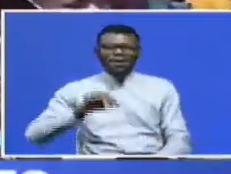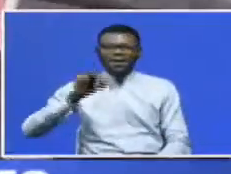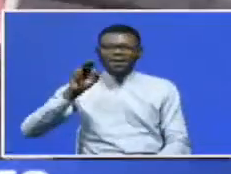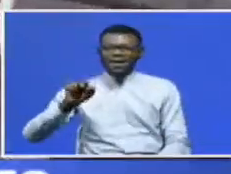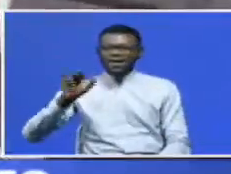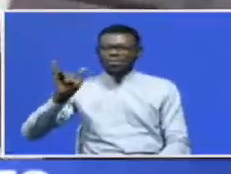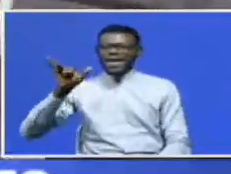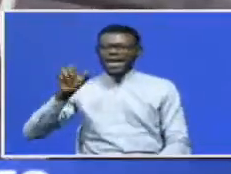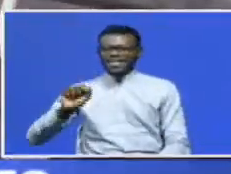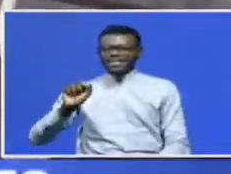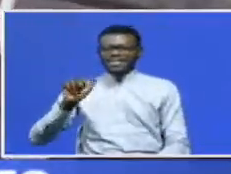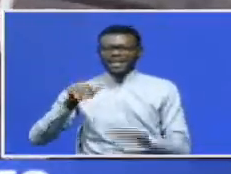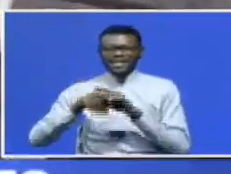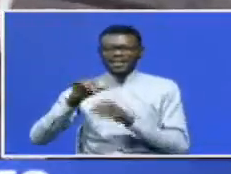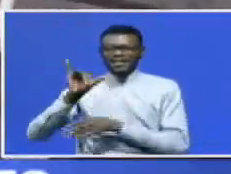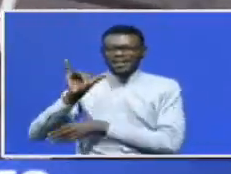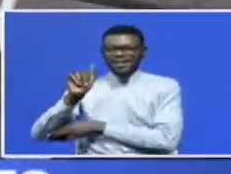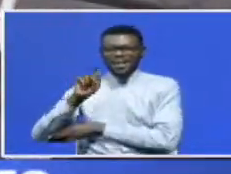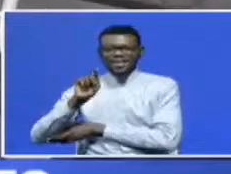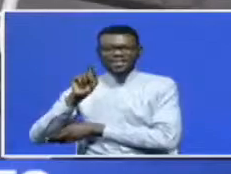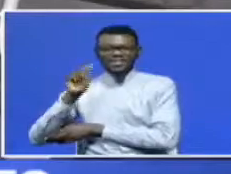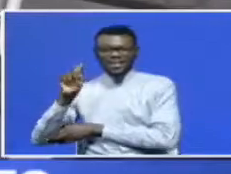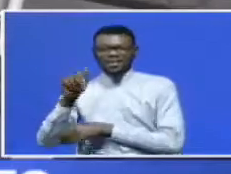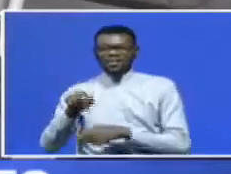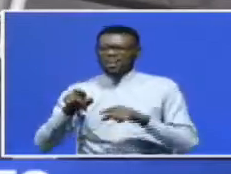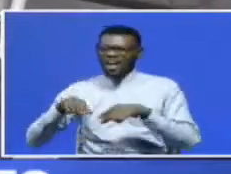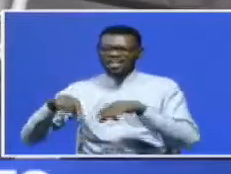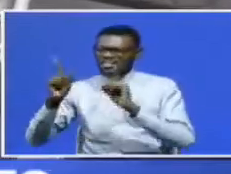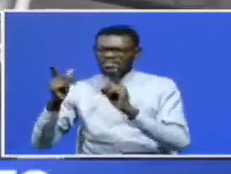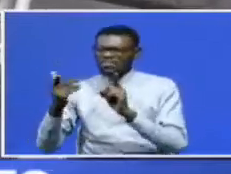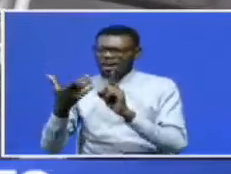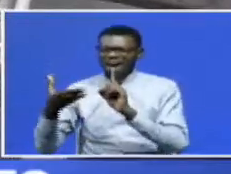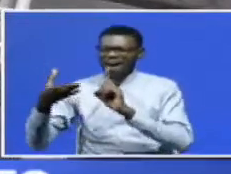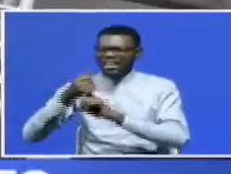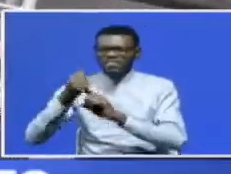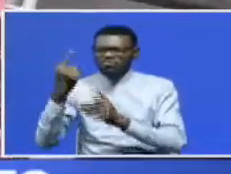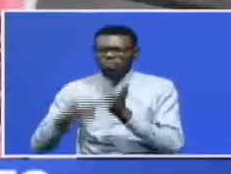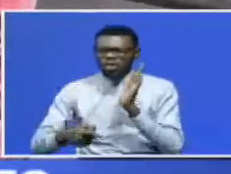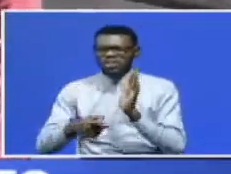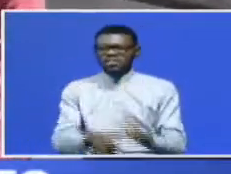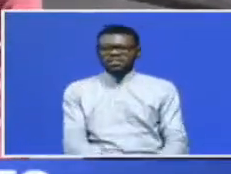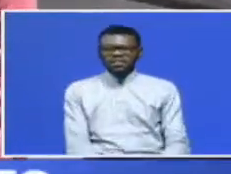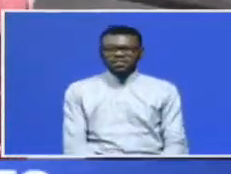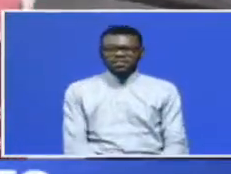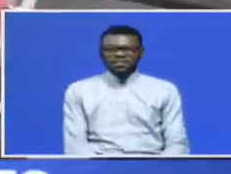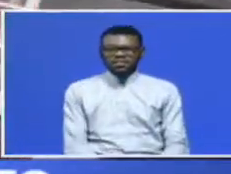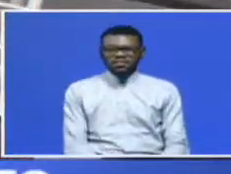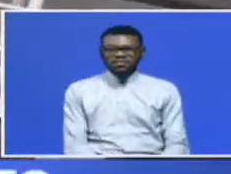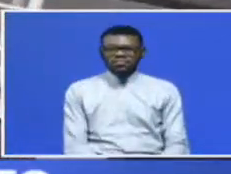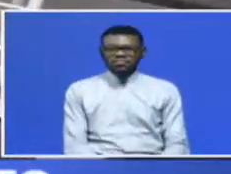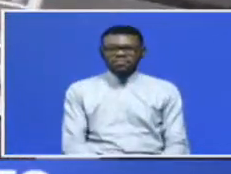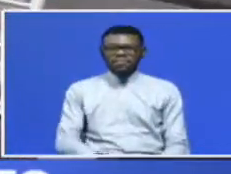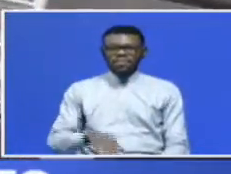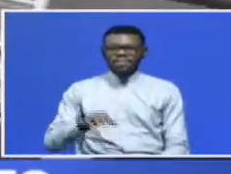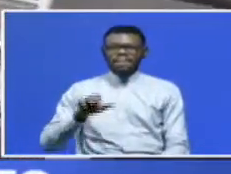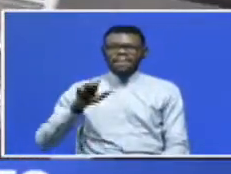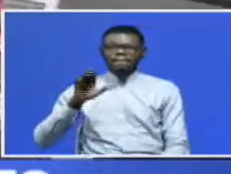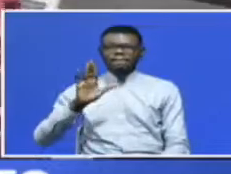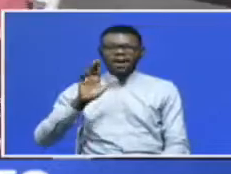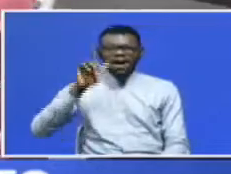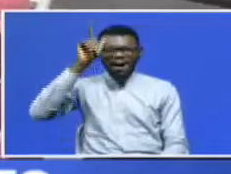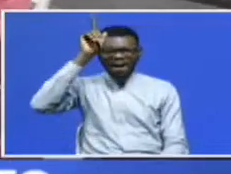Yatta. Ile record uko naye ni moja peke yake. Eti mahali